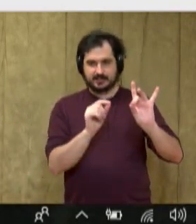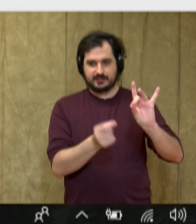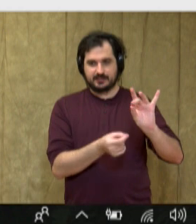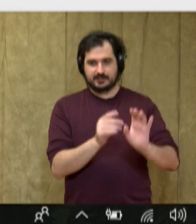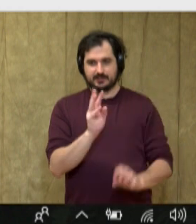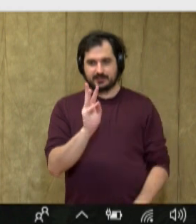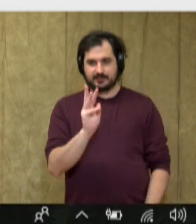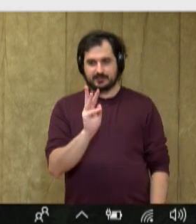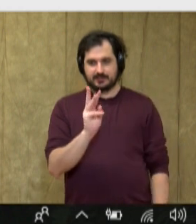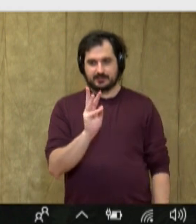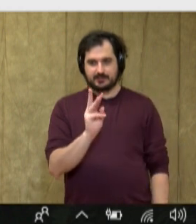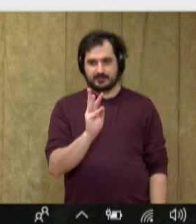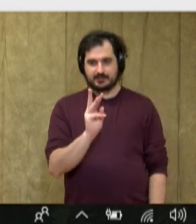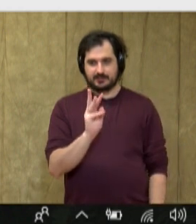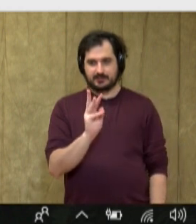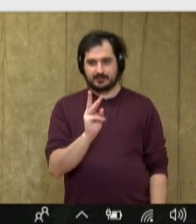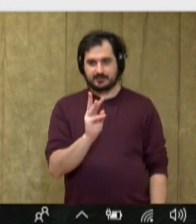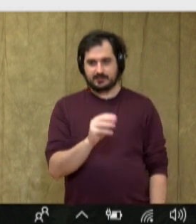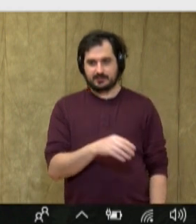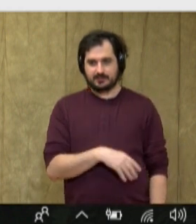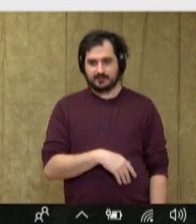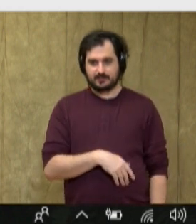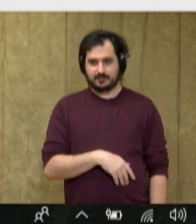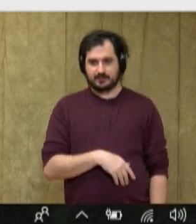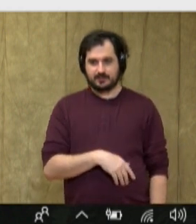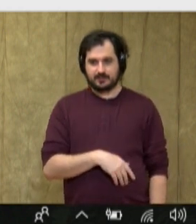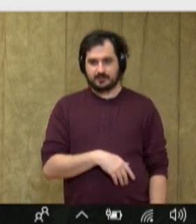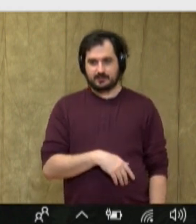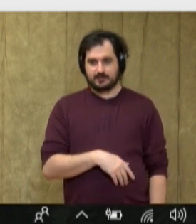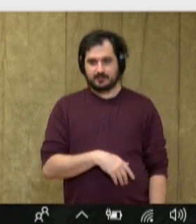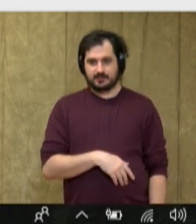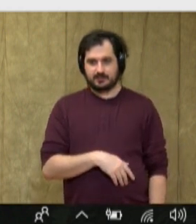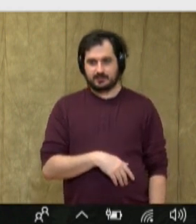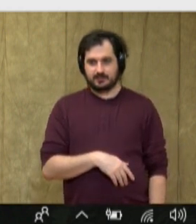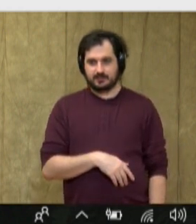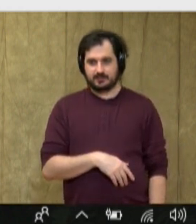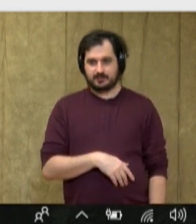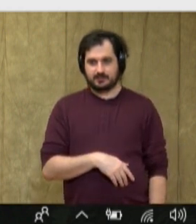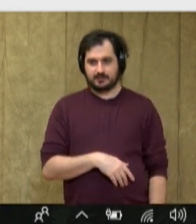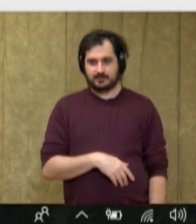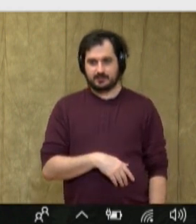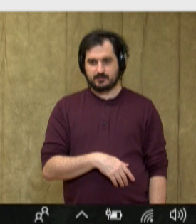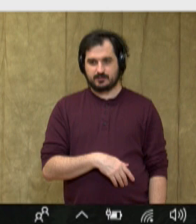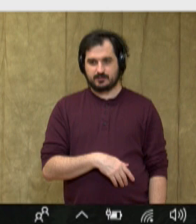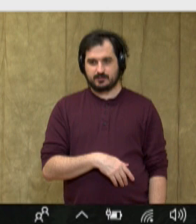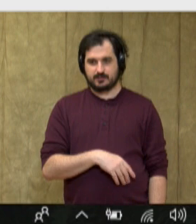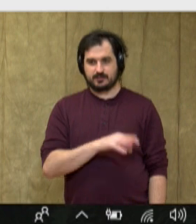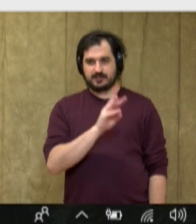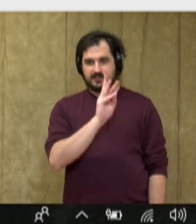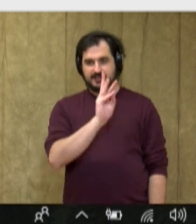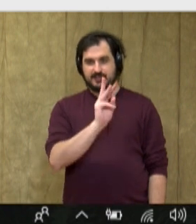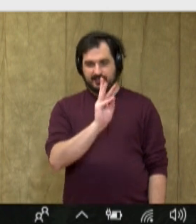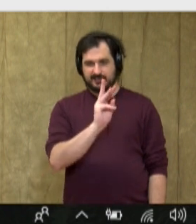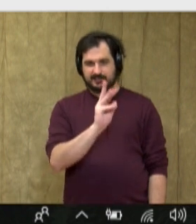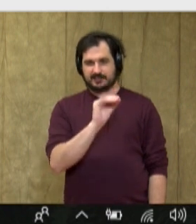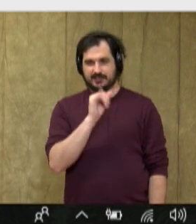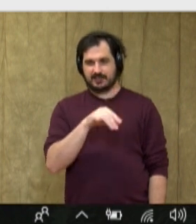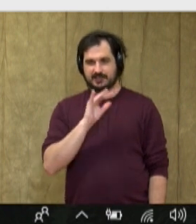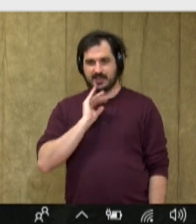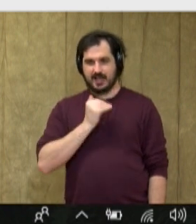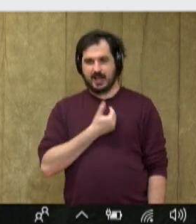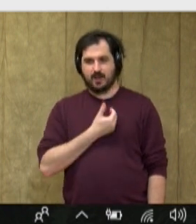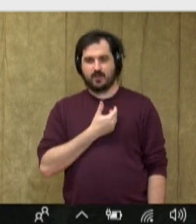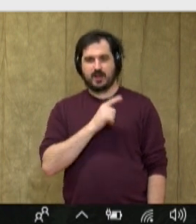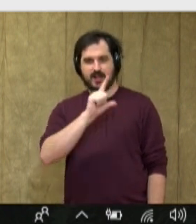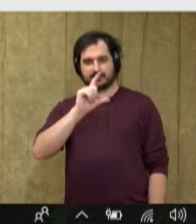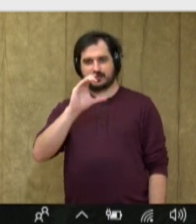16. Oh, okay. And I think that I found my least common multiple here being 16.